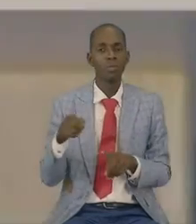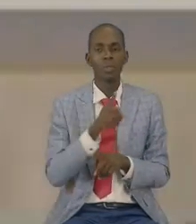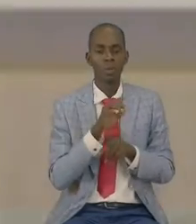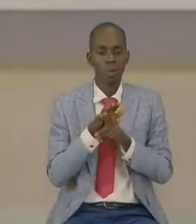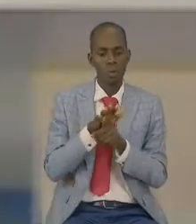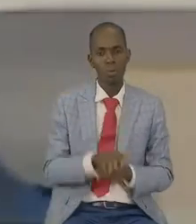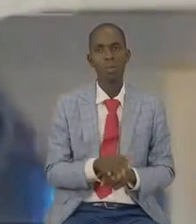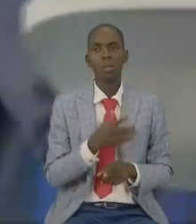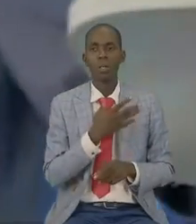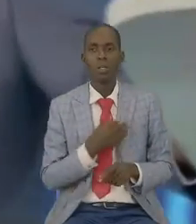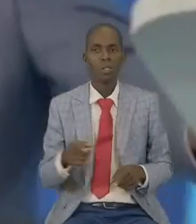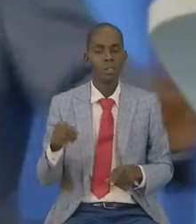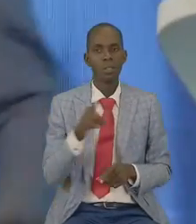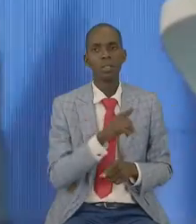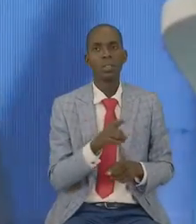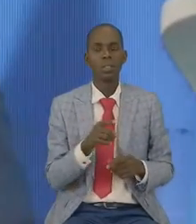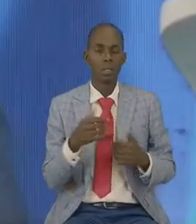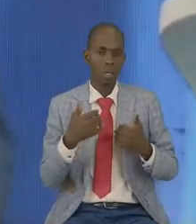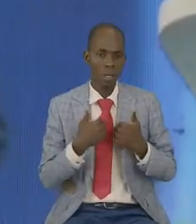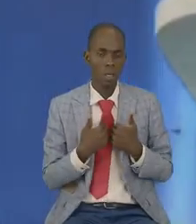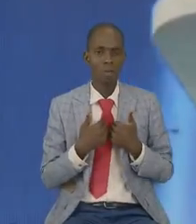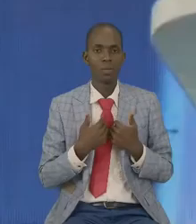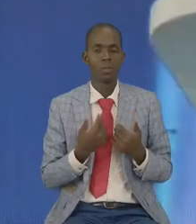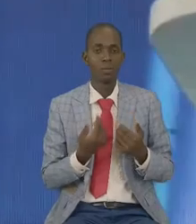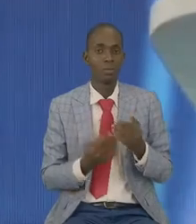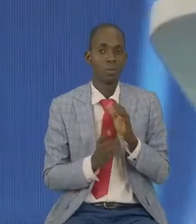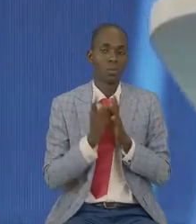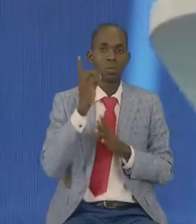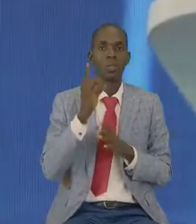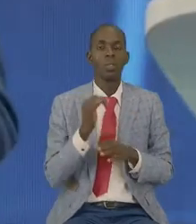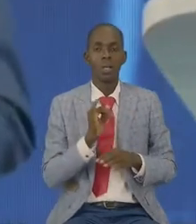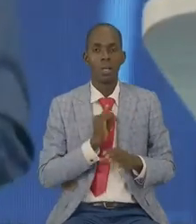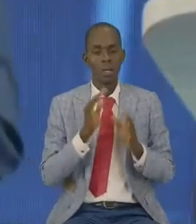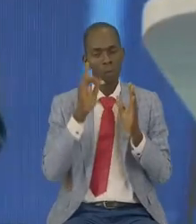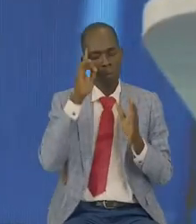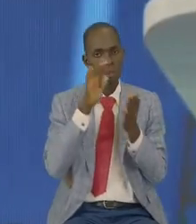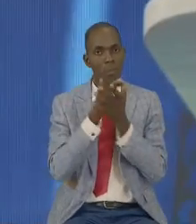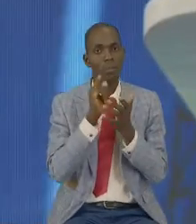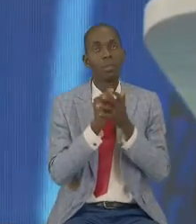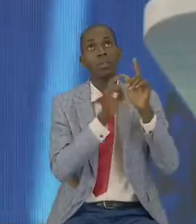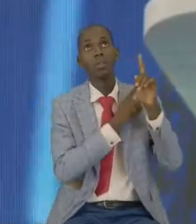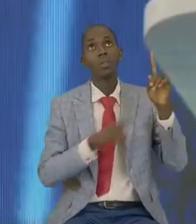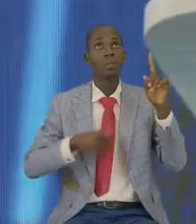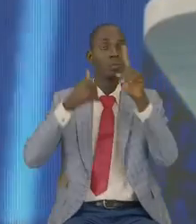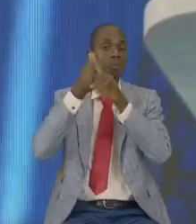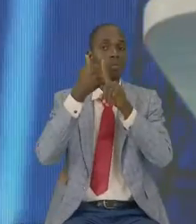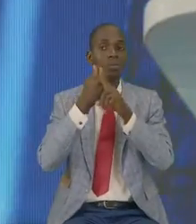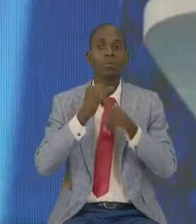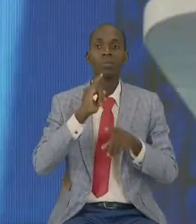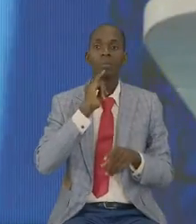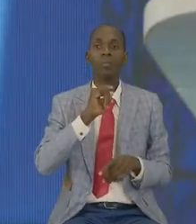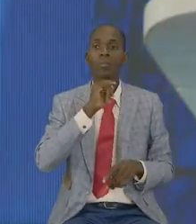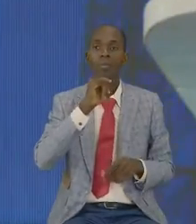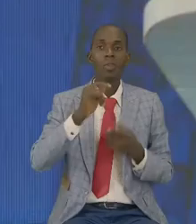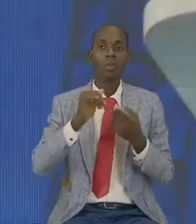and they had upliftment. And I believe that the Lord himself, you know, is not going to come